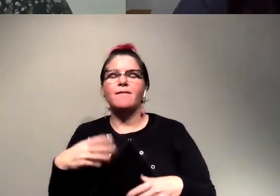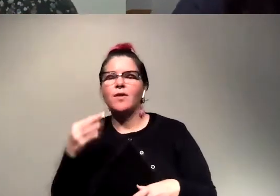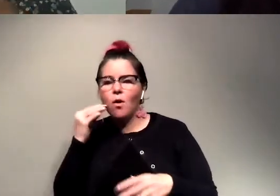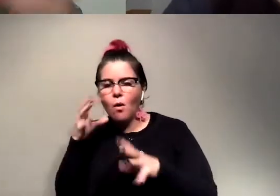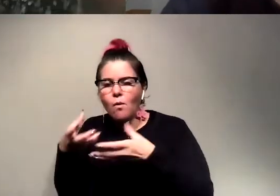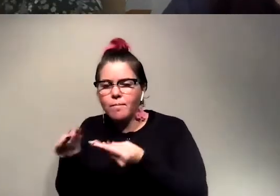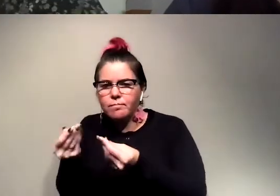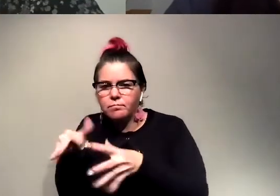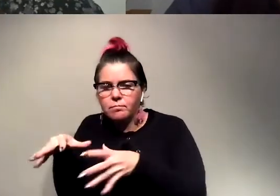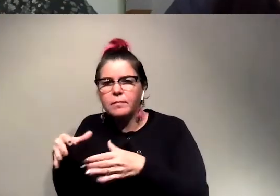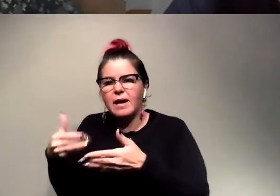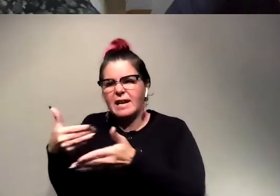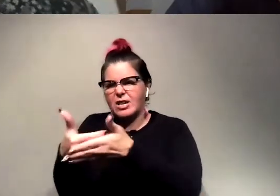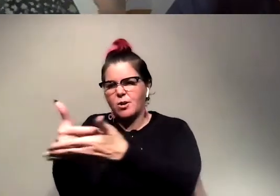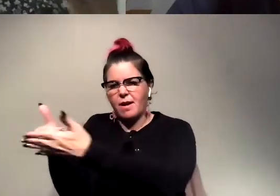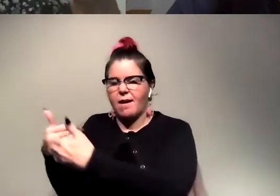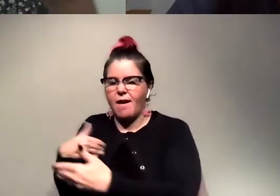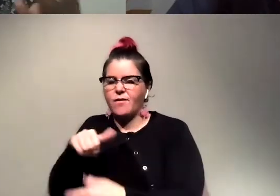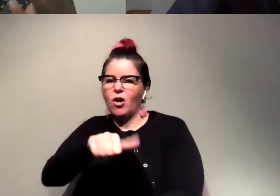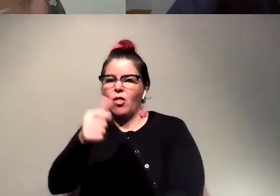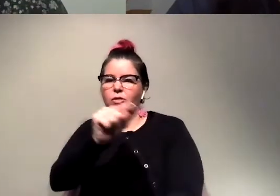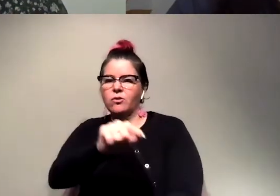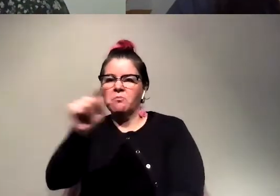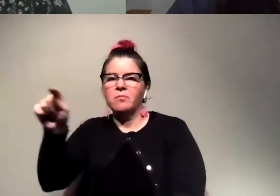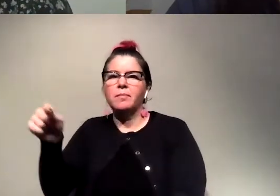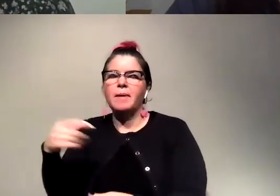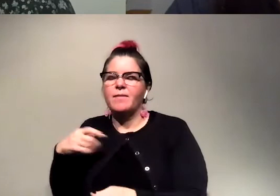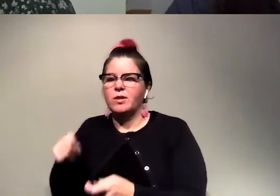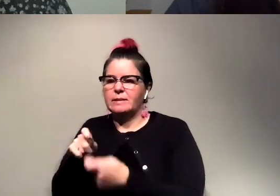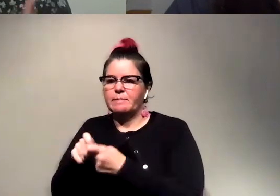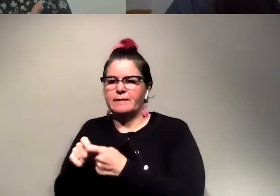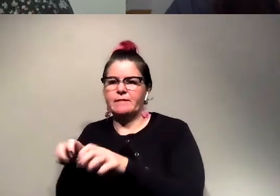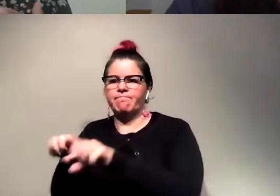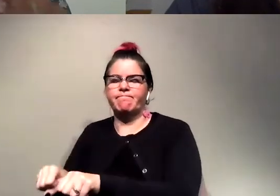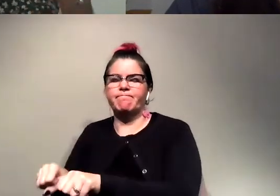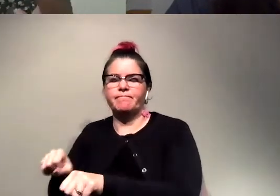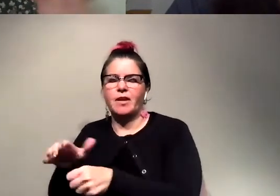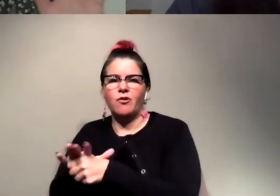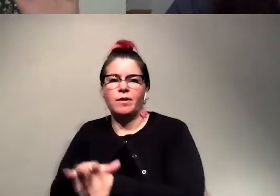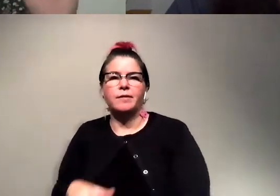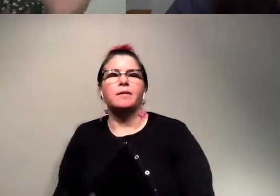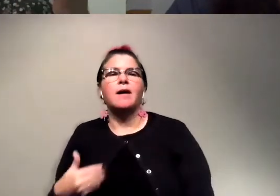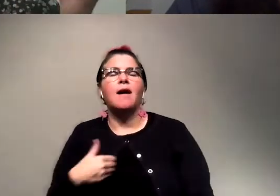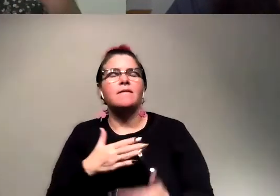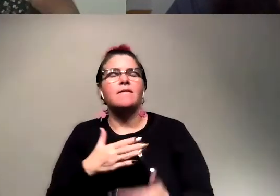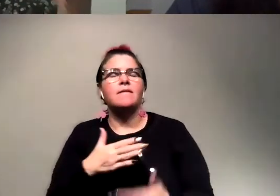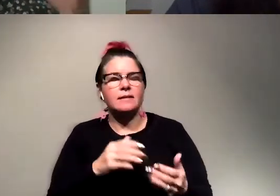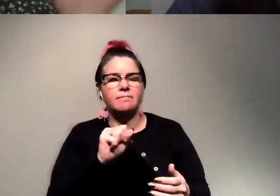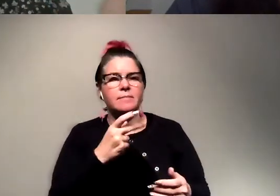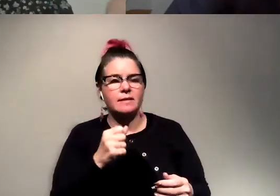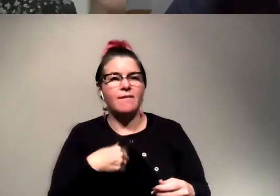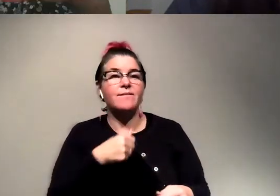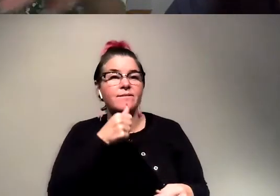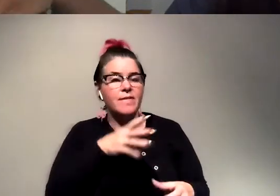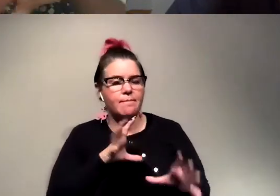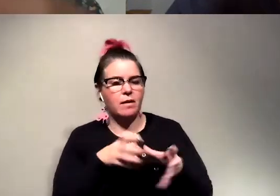be nearby anoles, but they have their specific areas. There are some species that have females that have communal nests. That